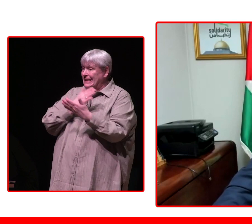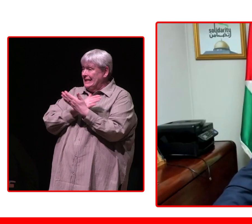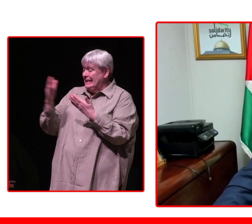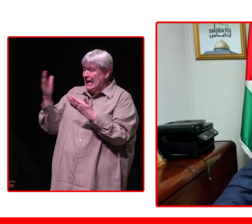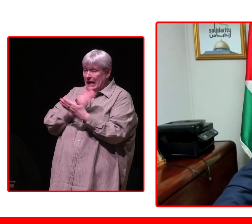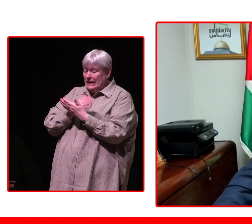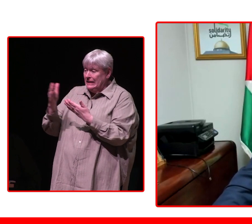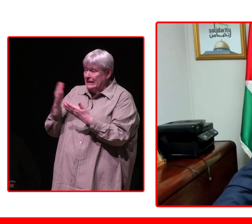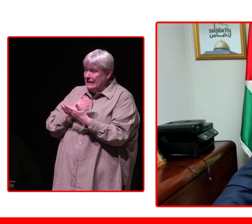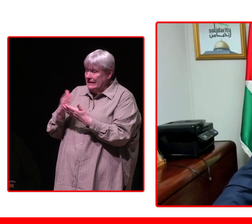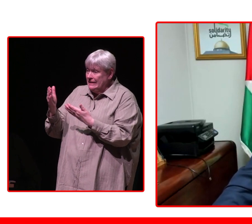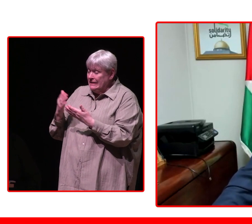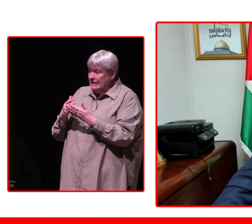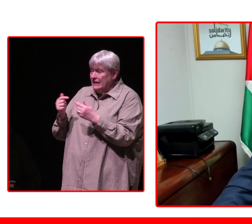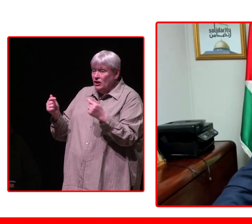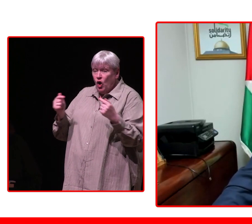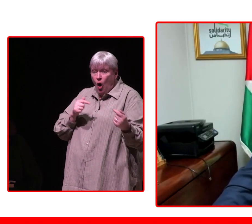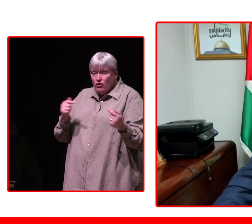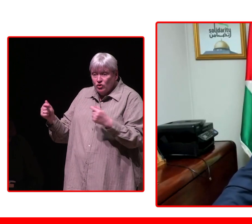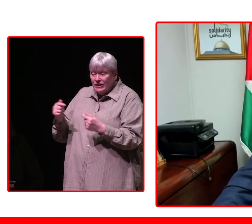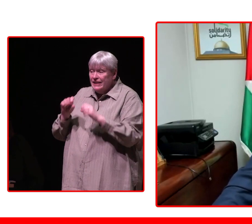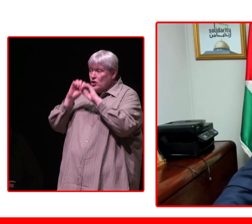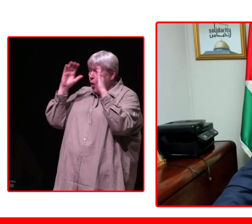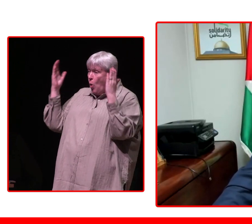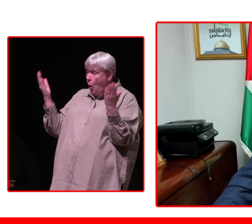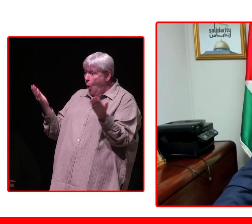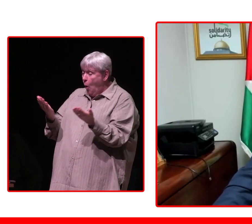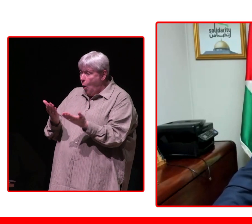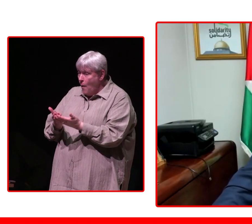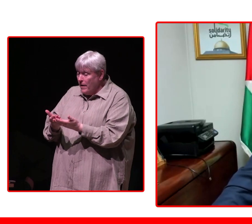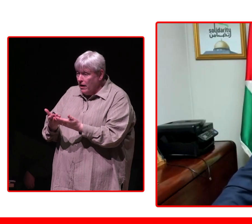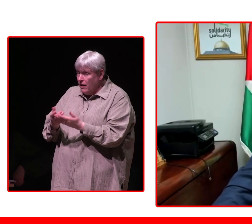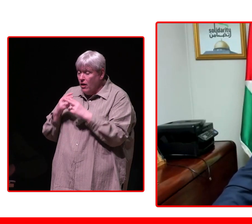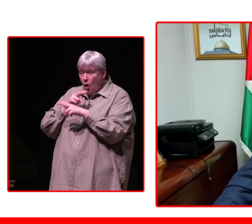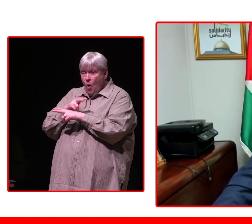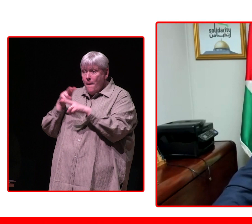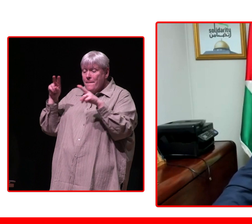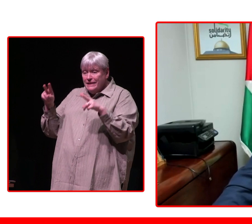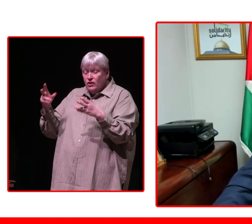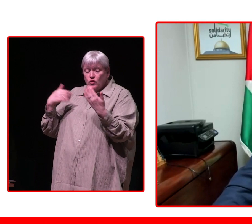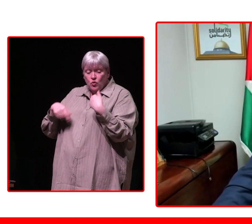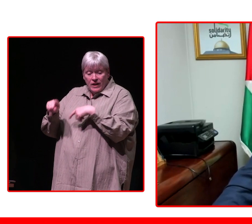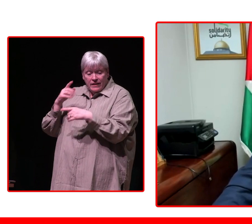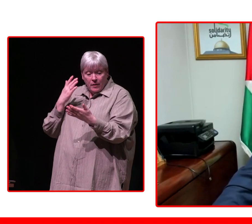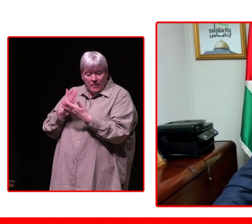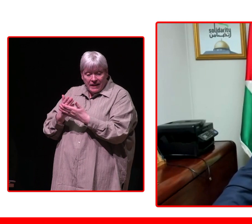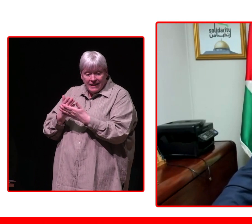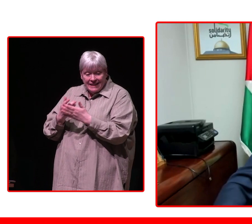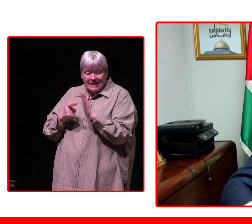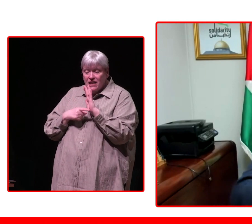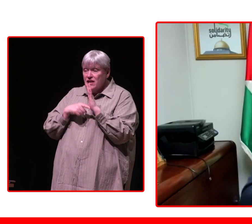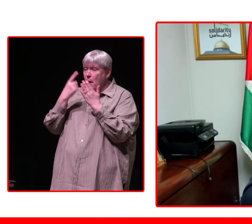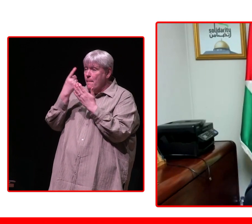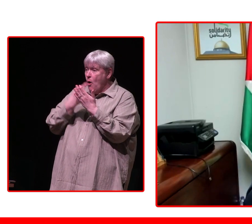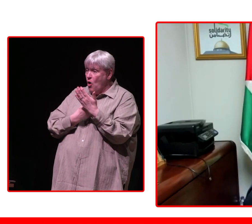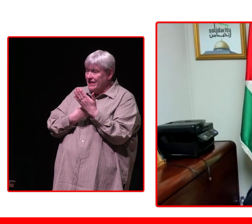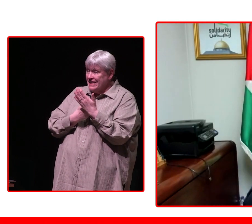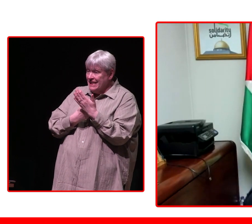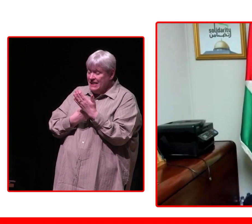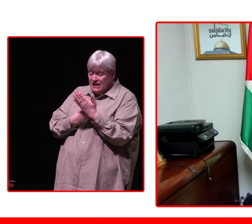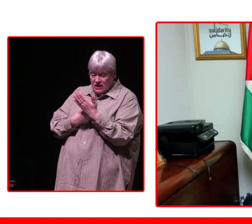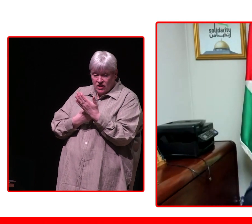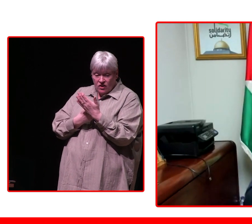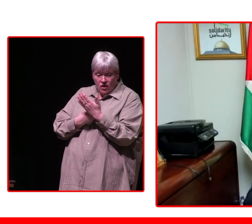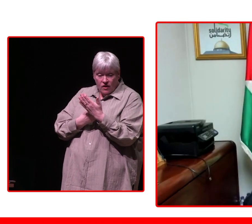unequivocally contradicting global consensus around a two-state outcome, including the stated policies of its